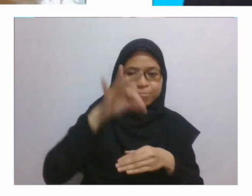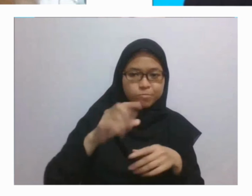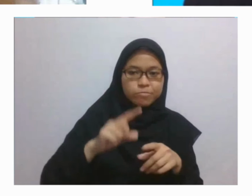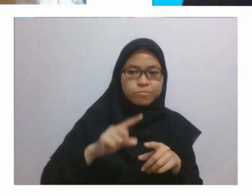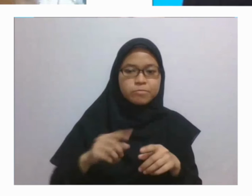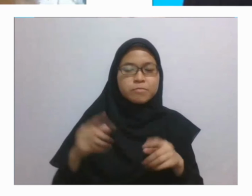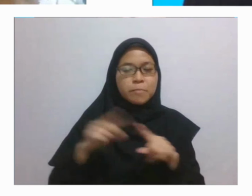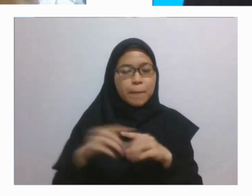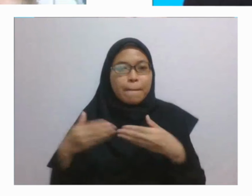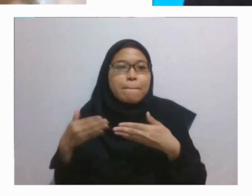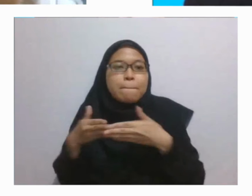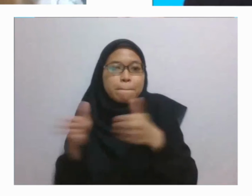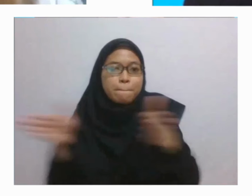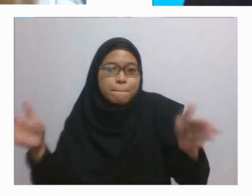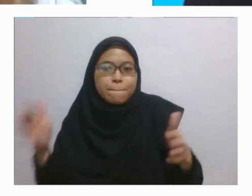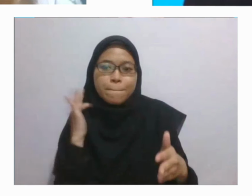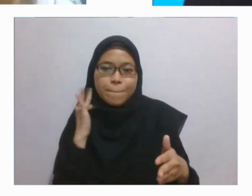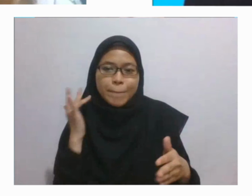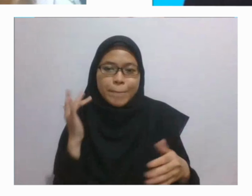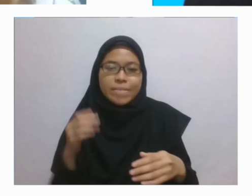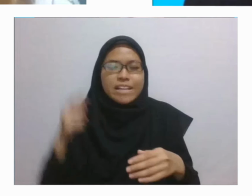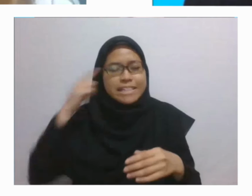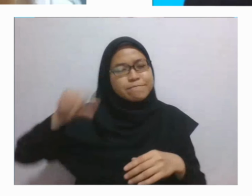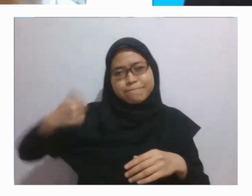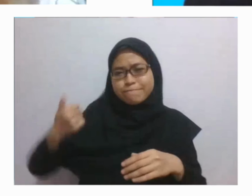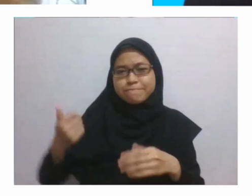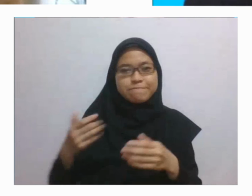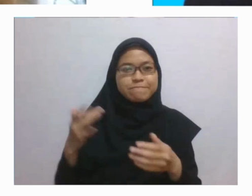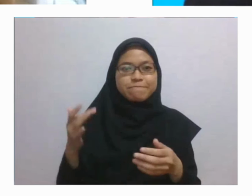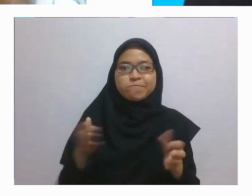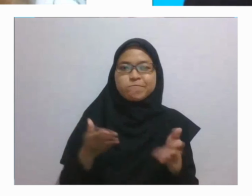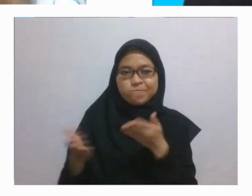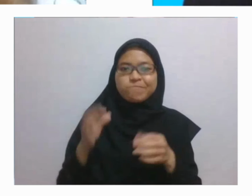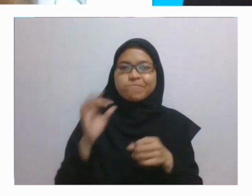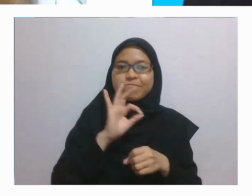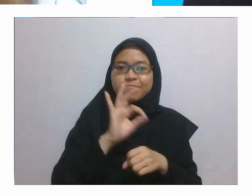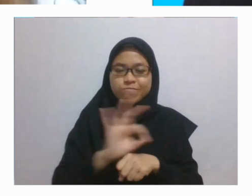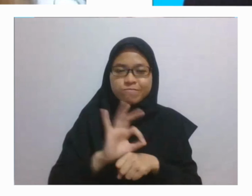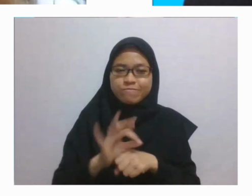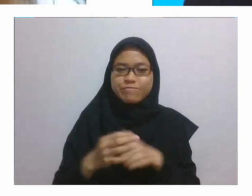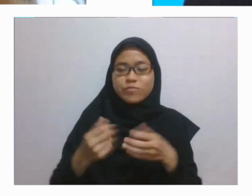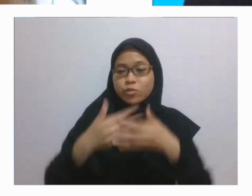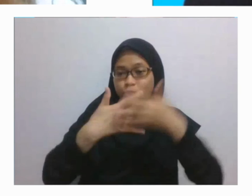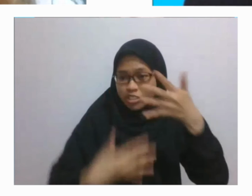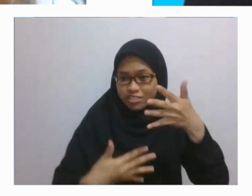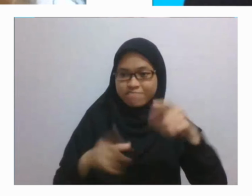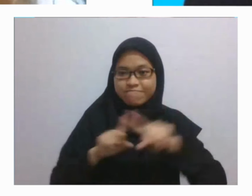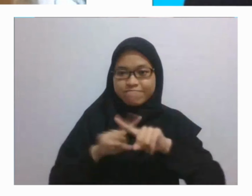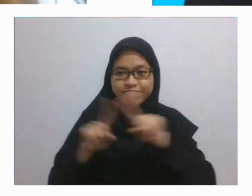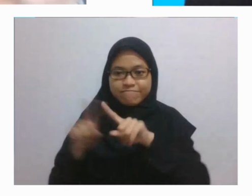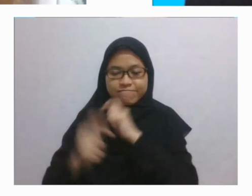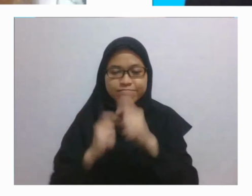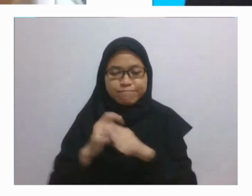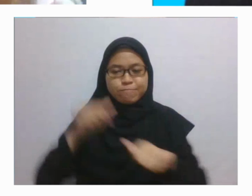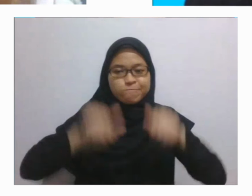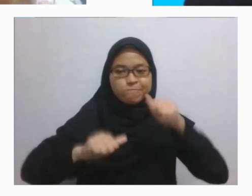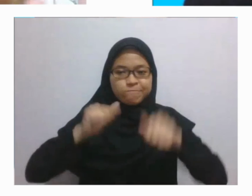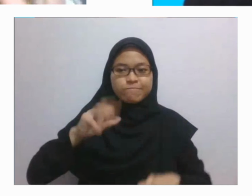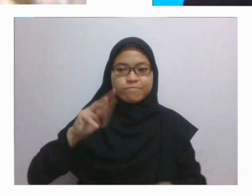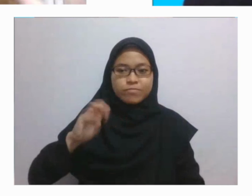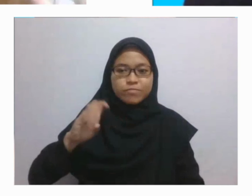this broader sense of thinking of the other services and functions, such as the ones that are listed through all of those different kinds of assessment modes, but